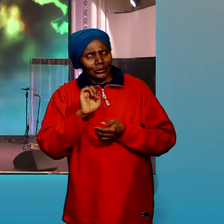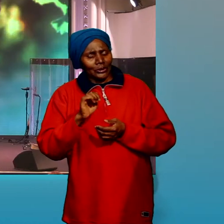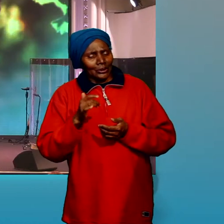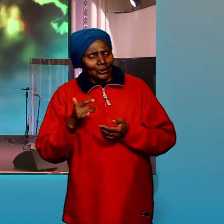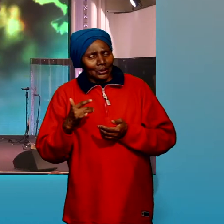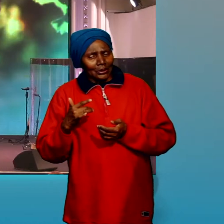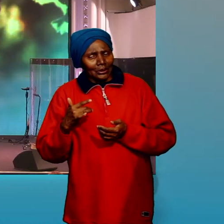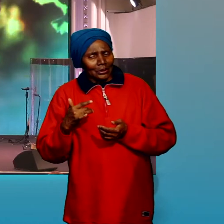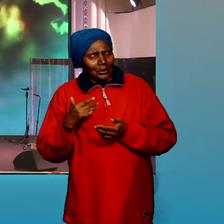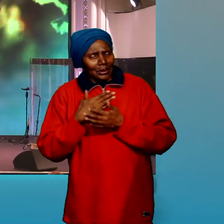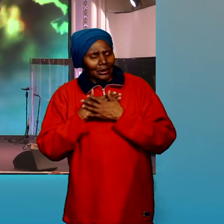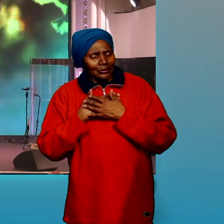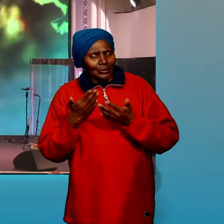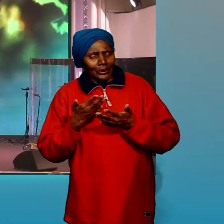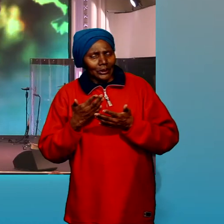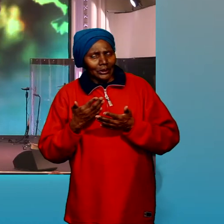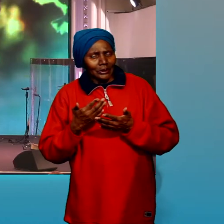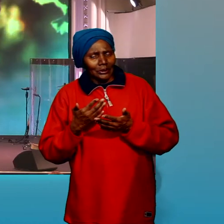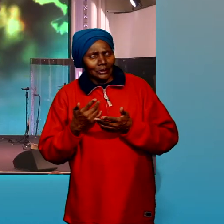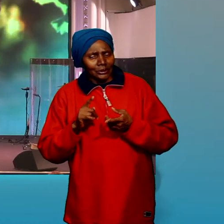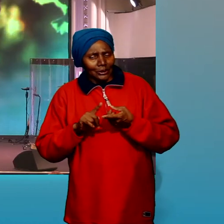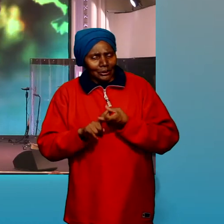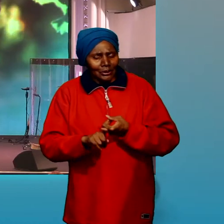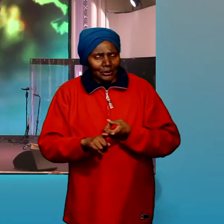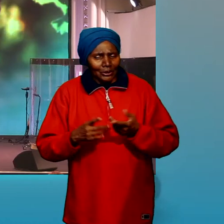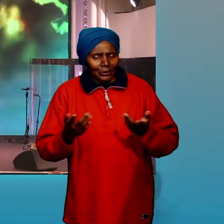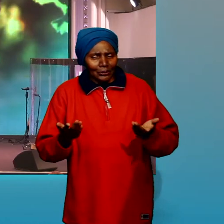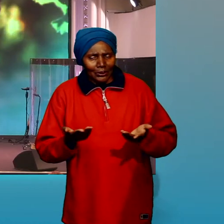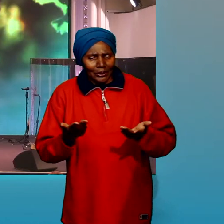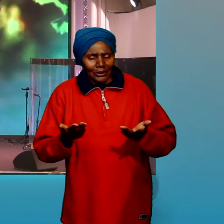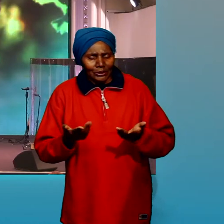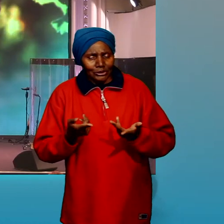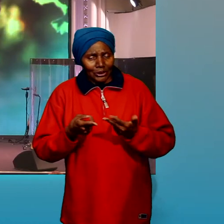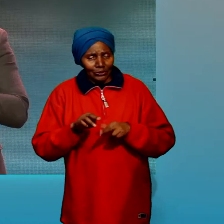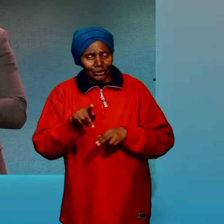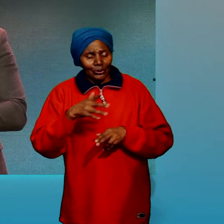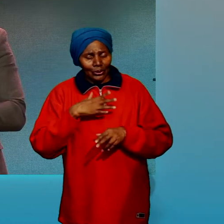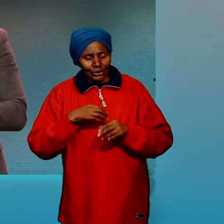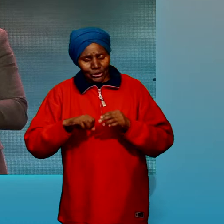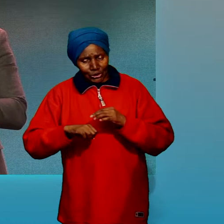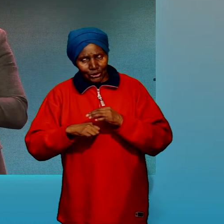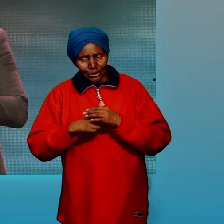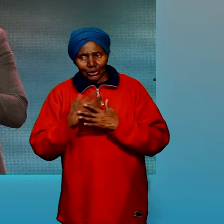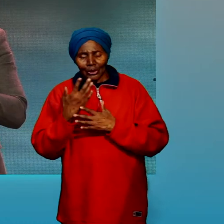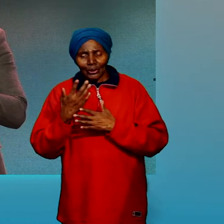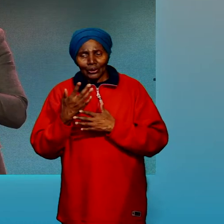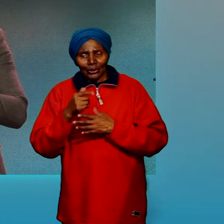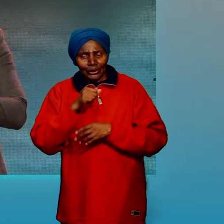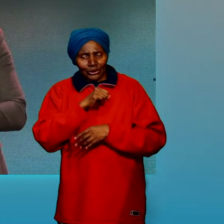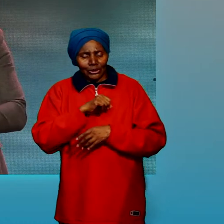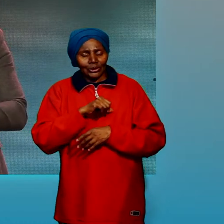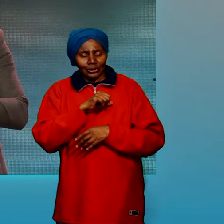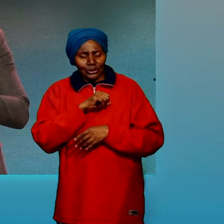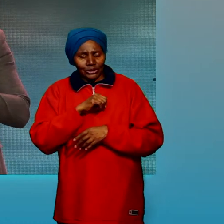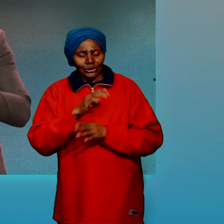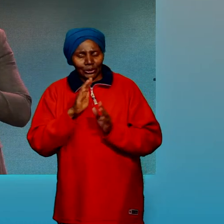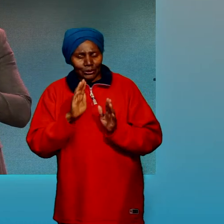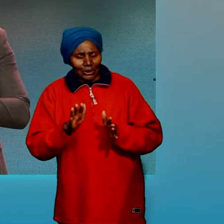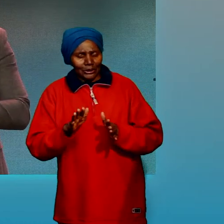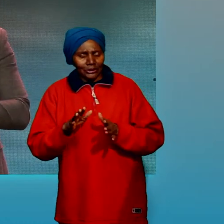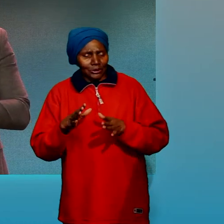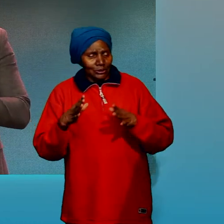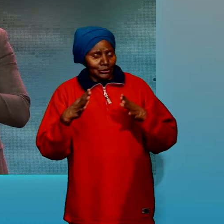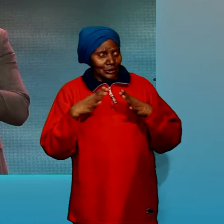loyalty? If you want to grow as a Christian, it starts and stops with willingness